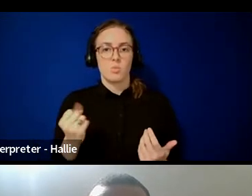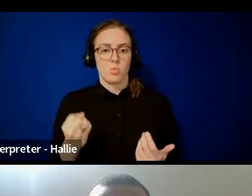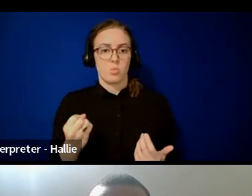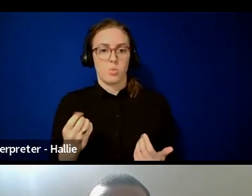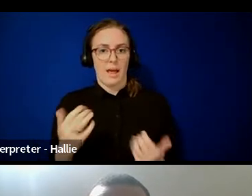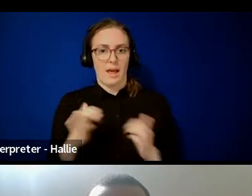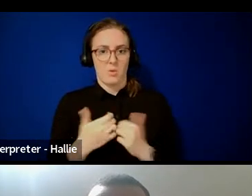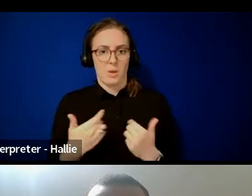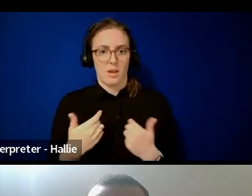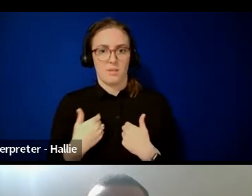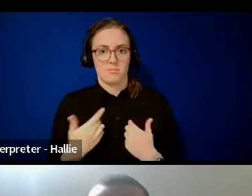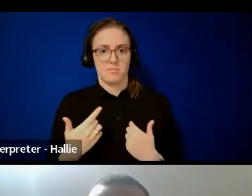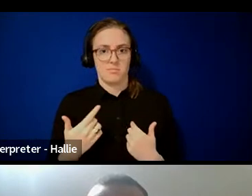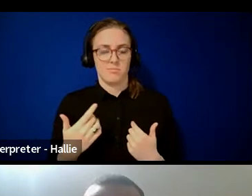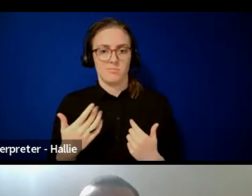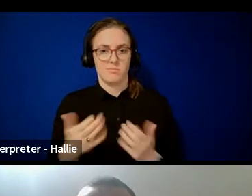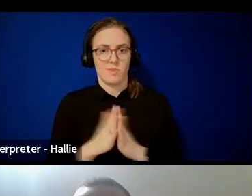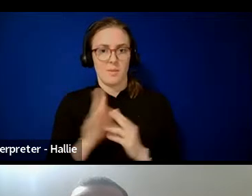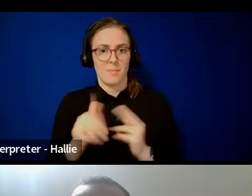Street.